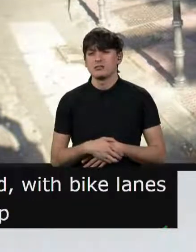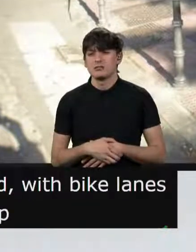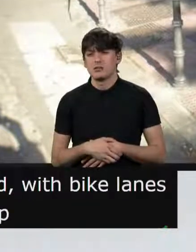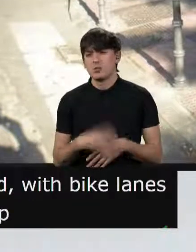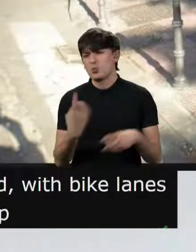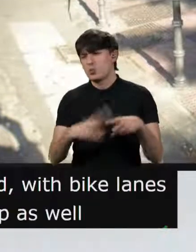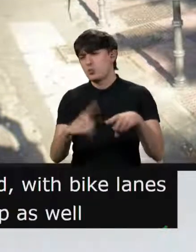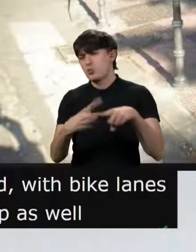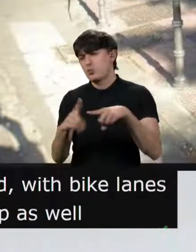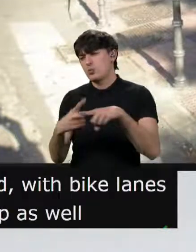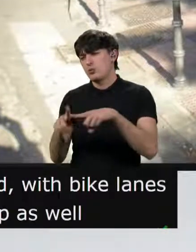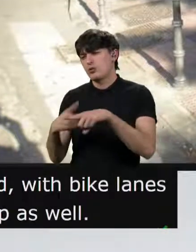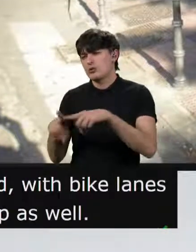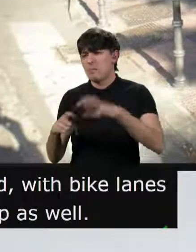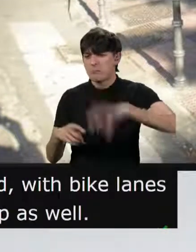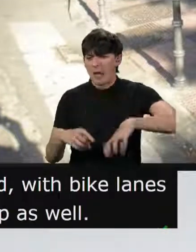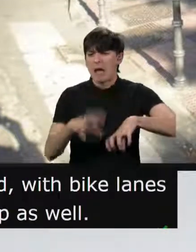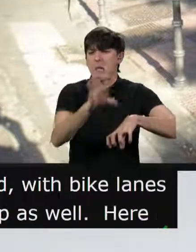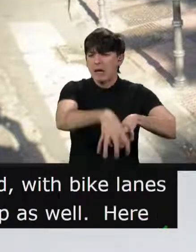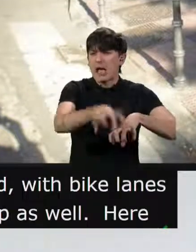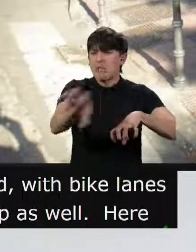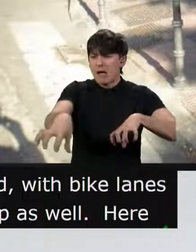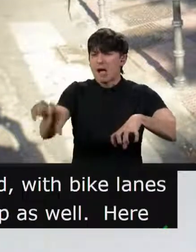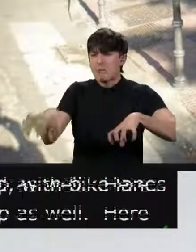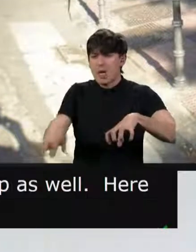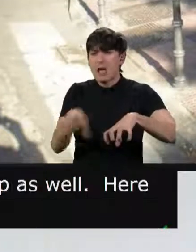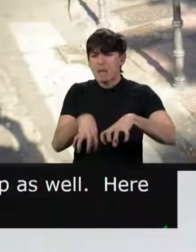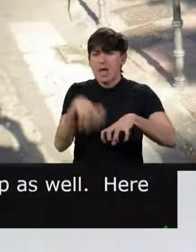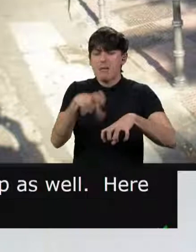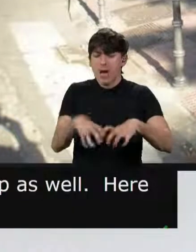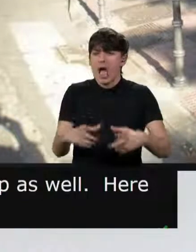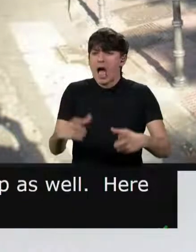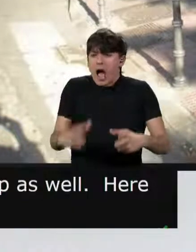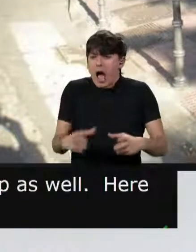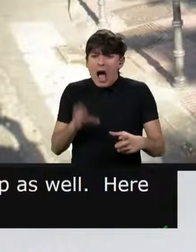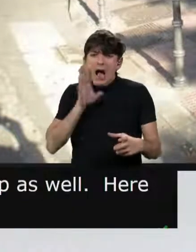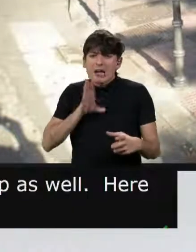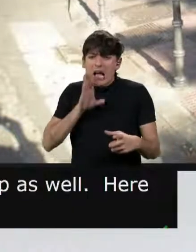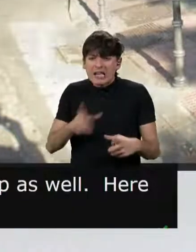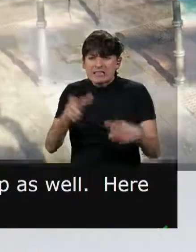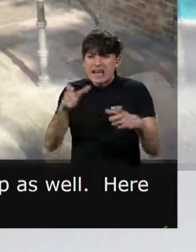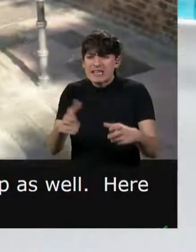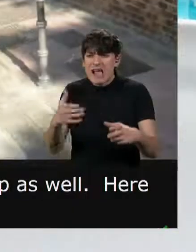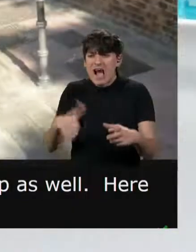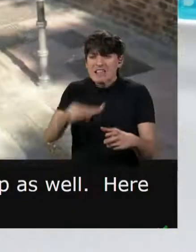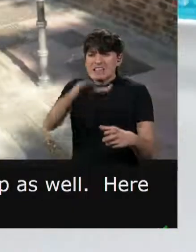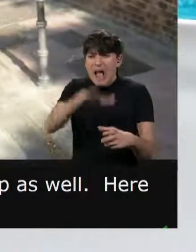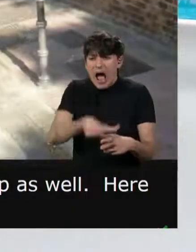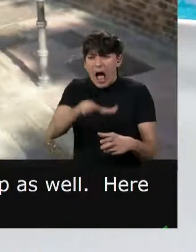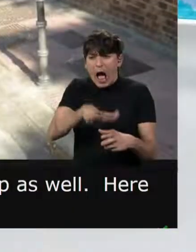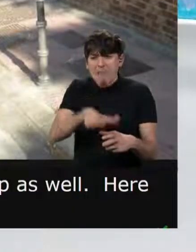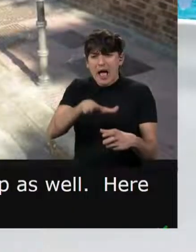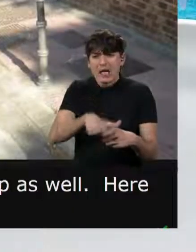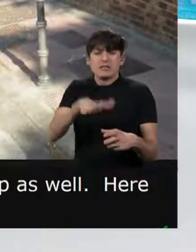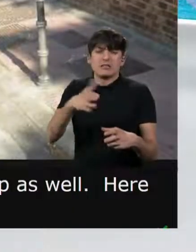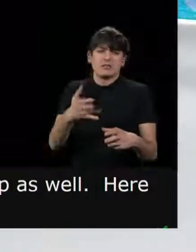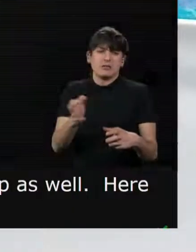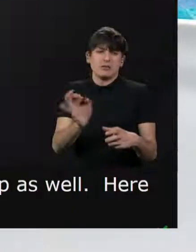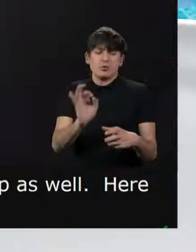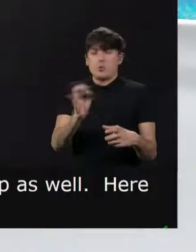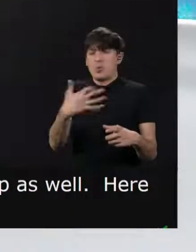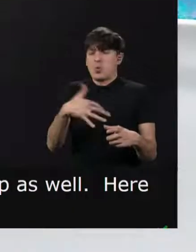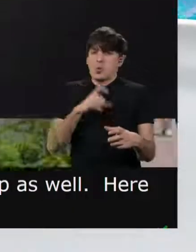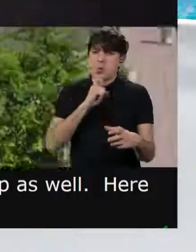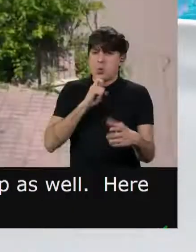Here we can see terrible examples of elements that difficult pedestrians' accessibility.